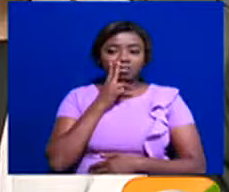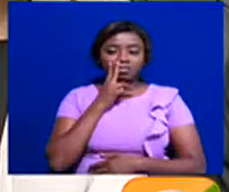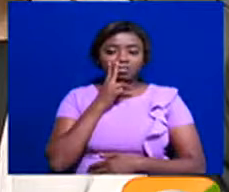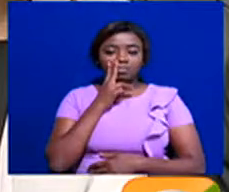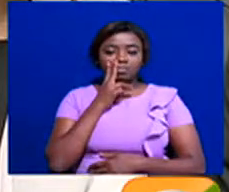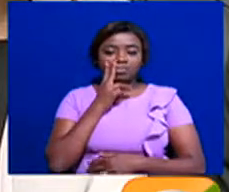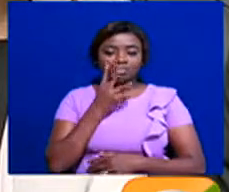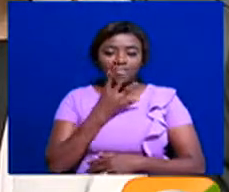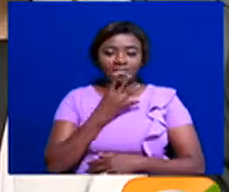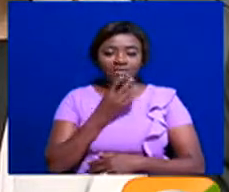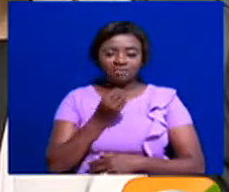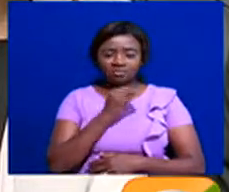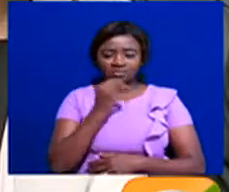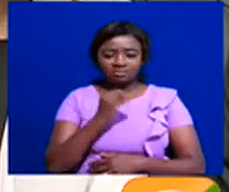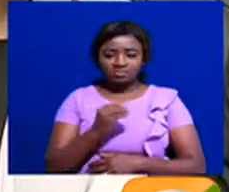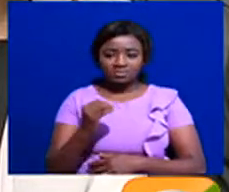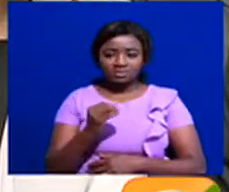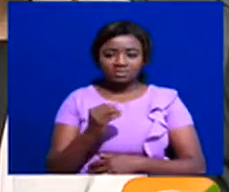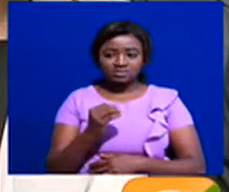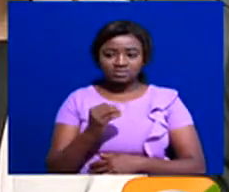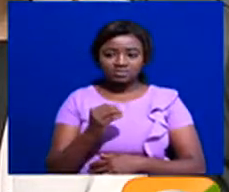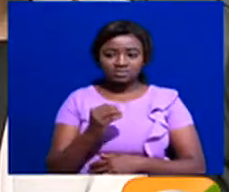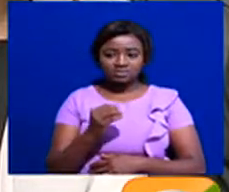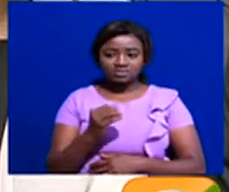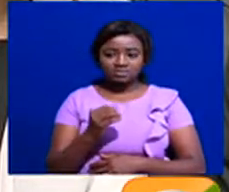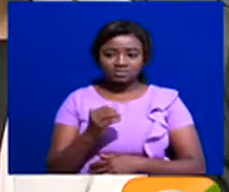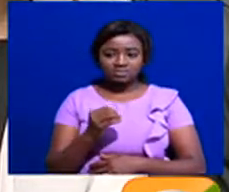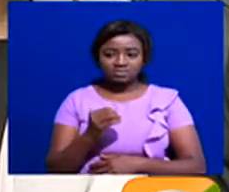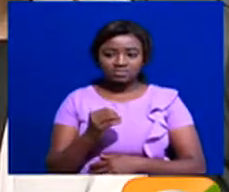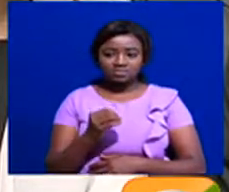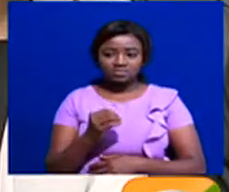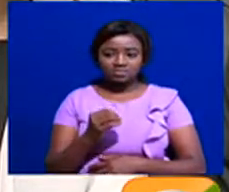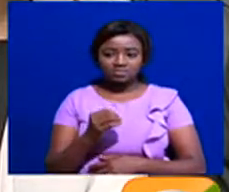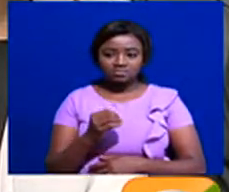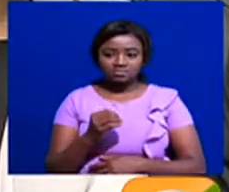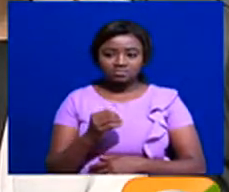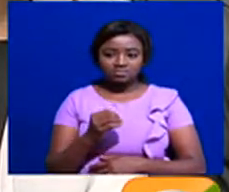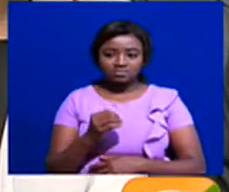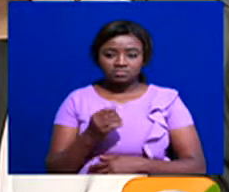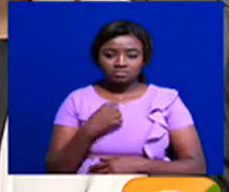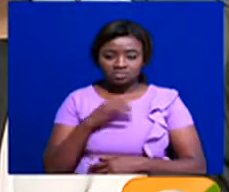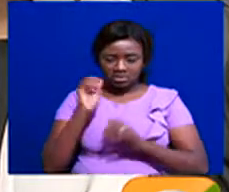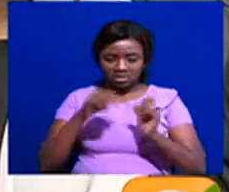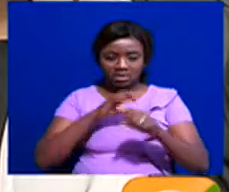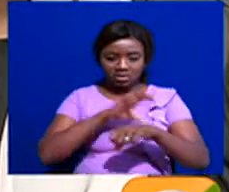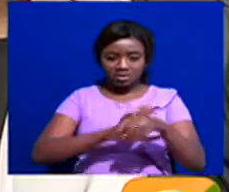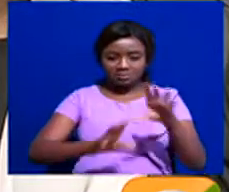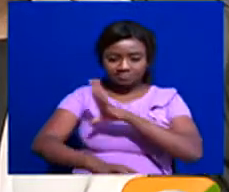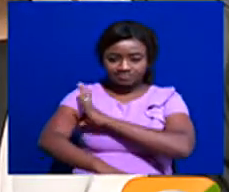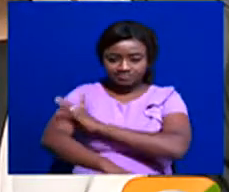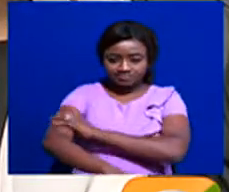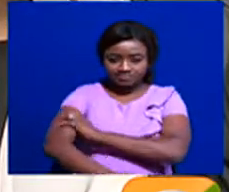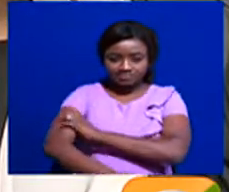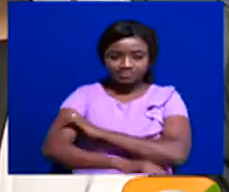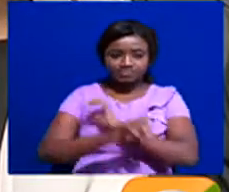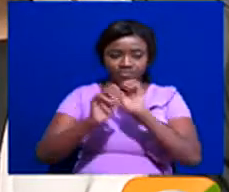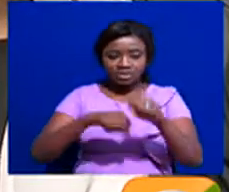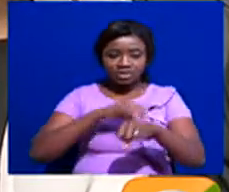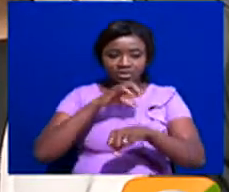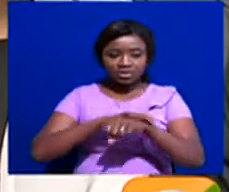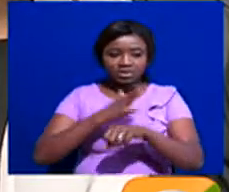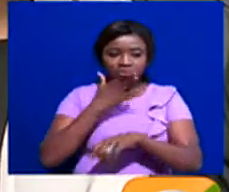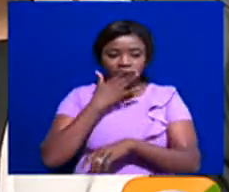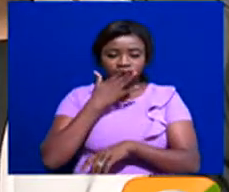40% higher likelihood of you getting hypertension or diabetes than somebody who does